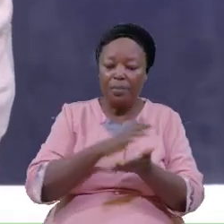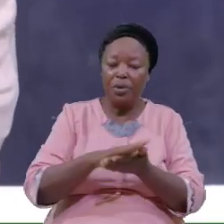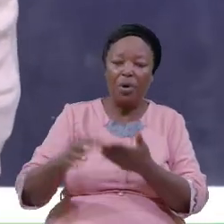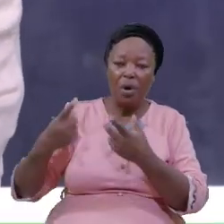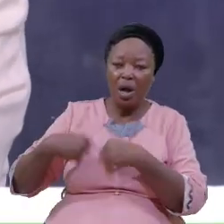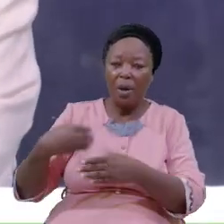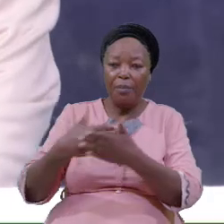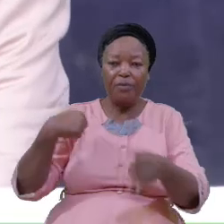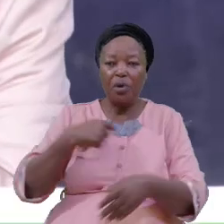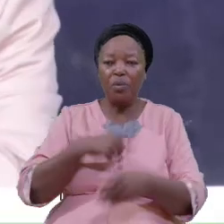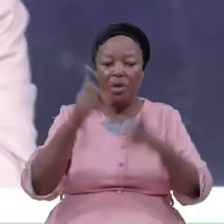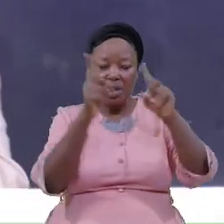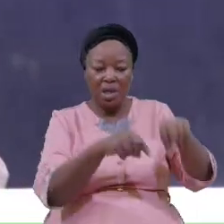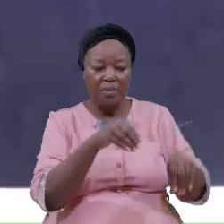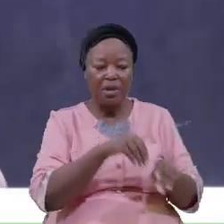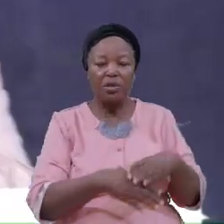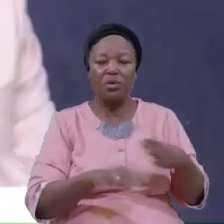kingdom.